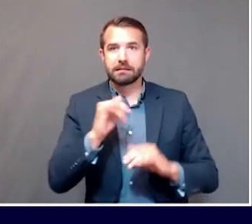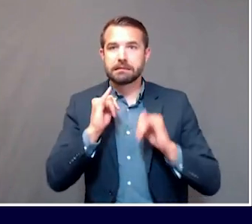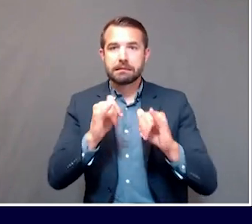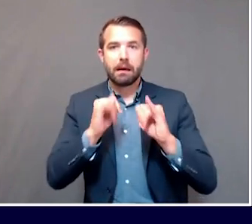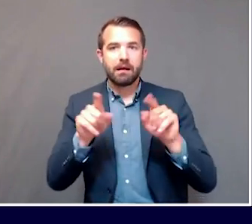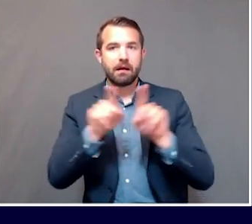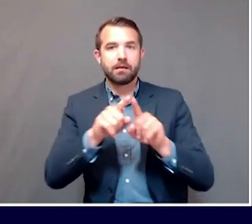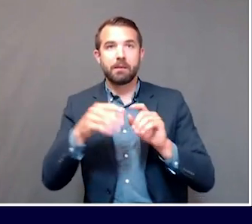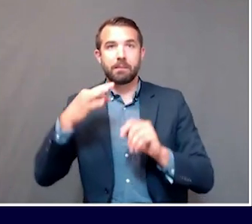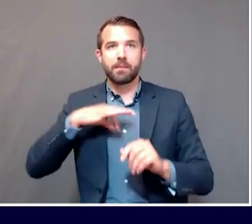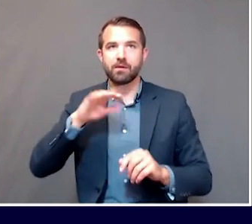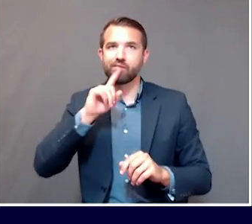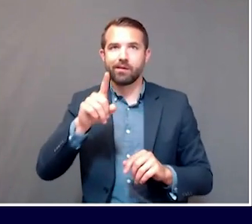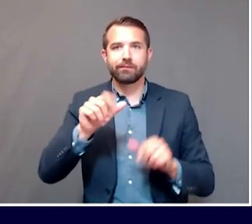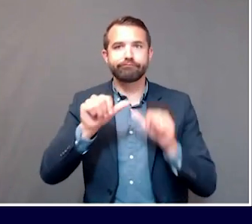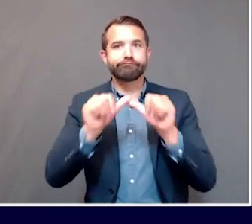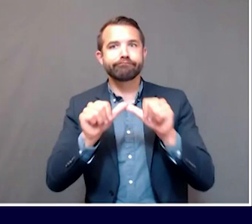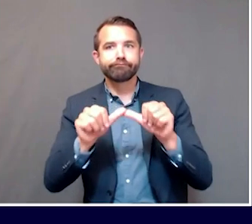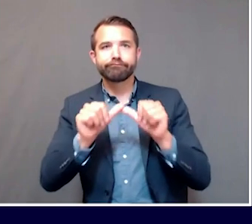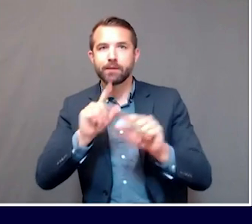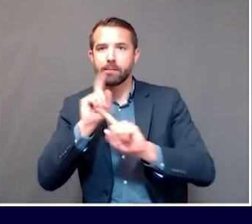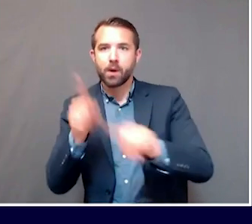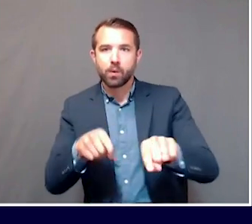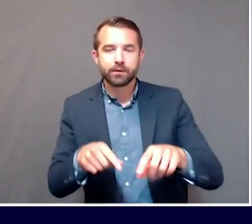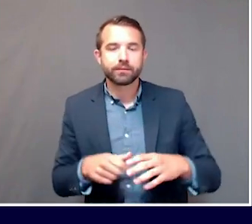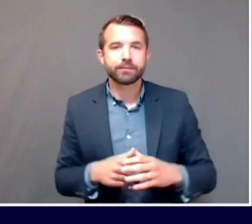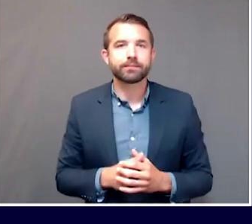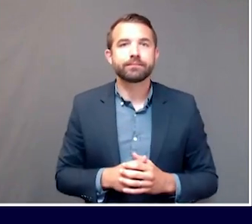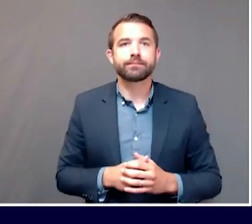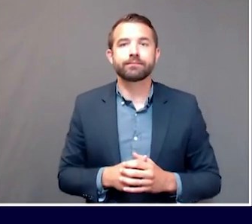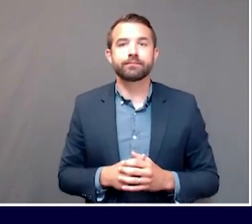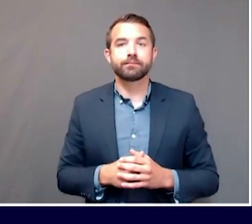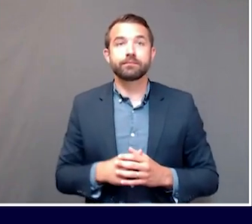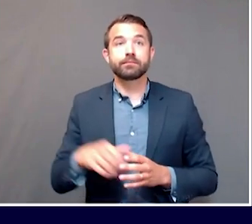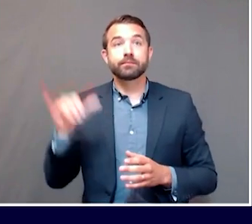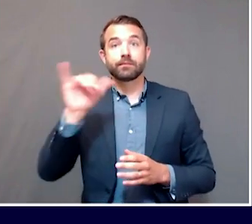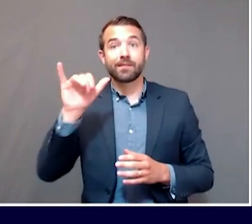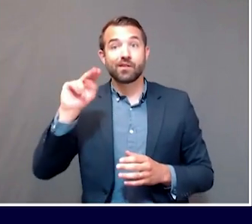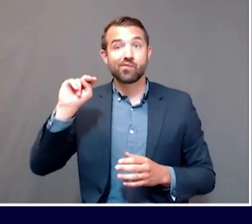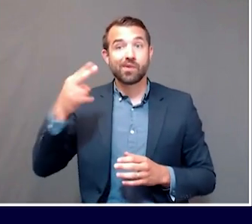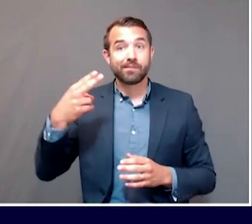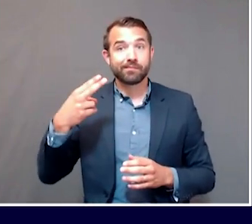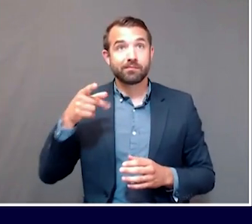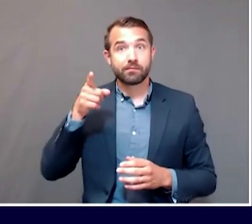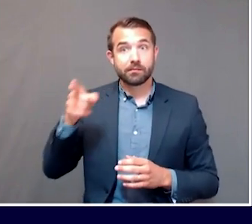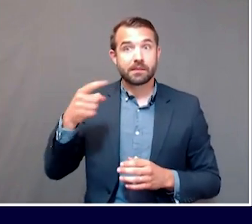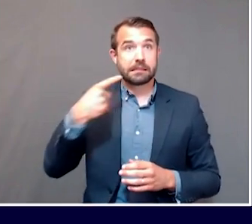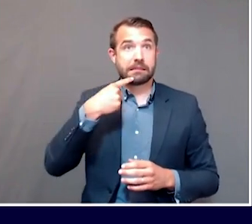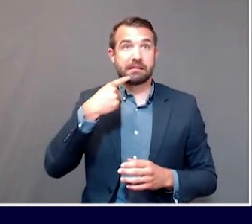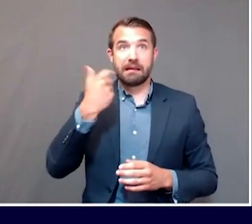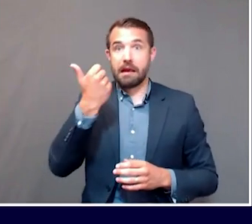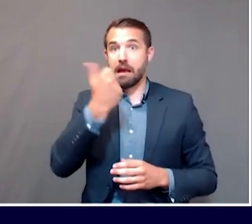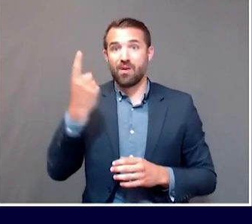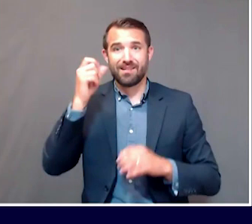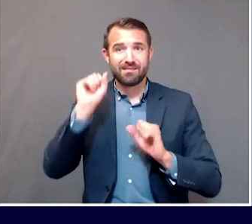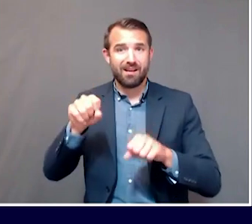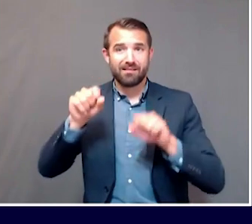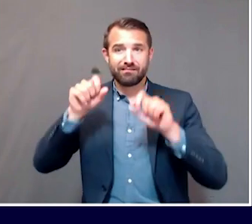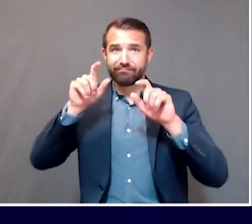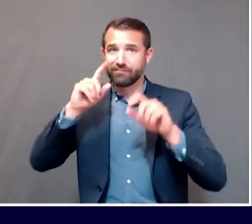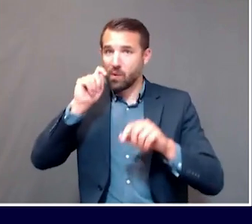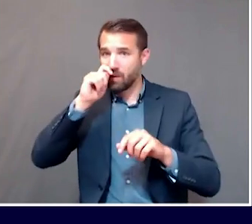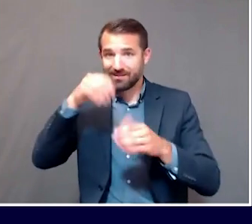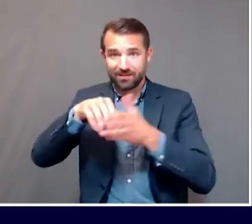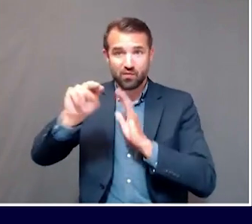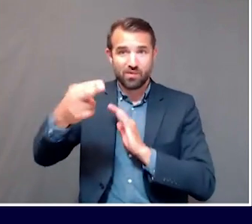allow, in these other states, anybody. If you look at New Hampshire's website, it says anybody can get tested in New Hampshire. So most states, or